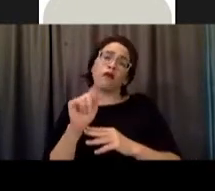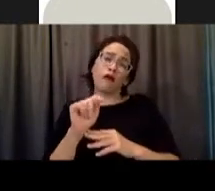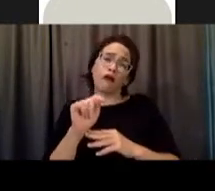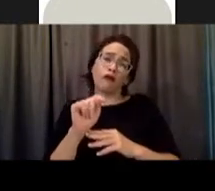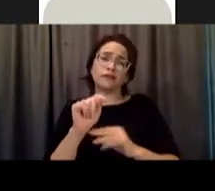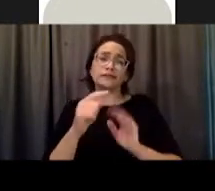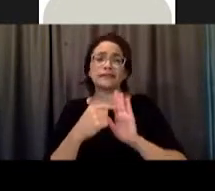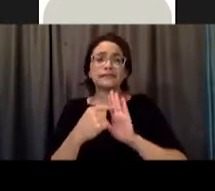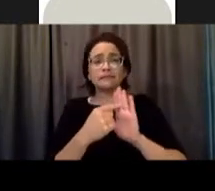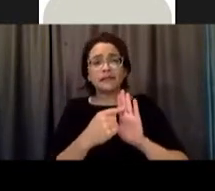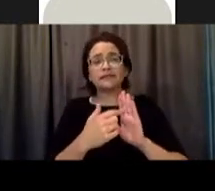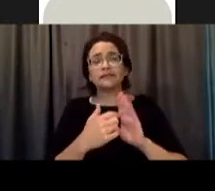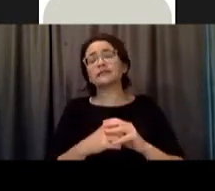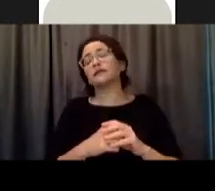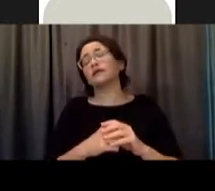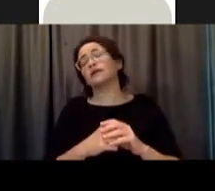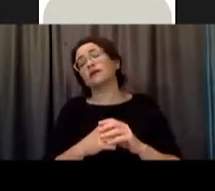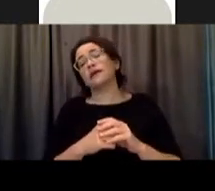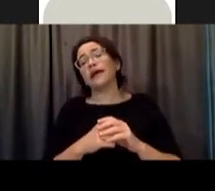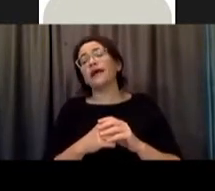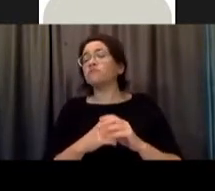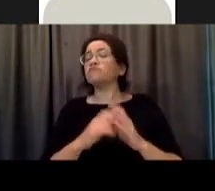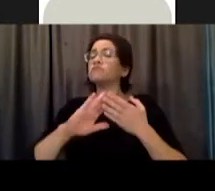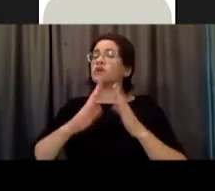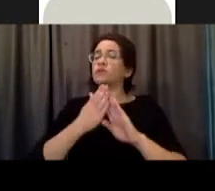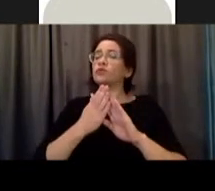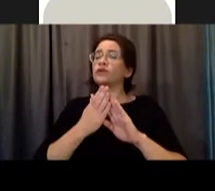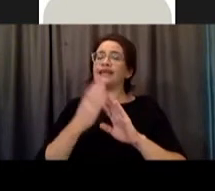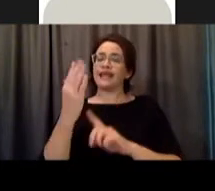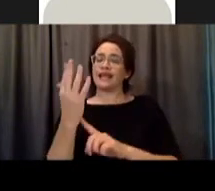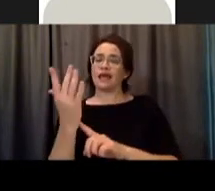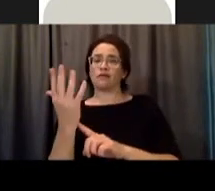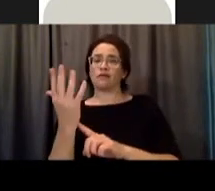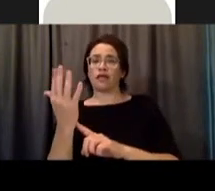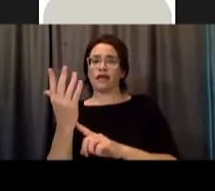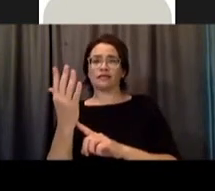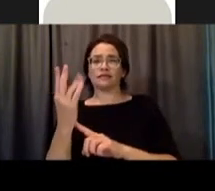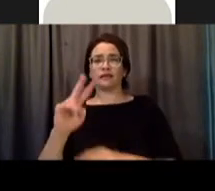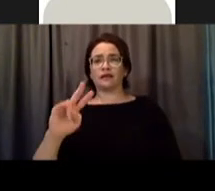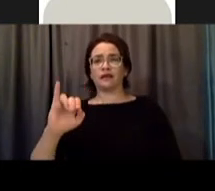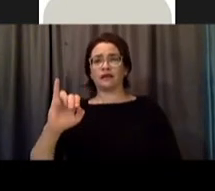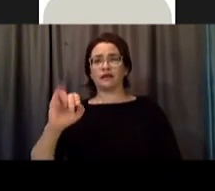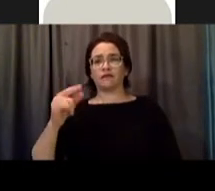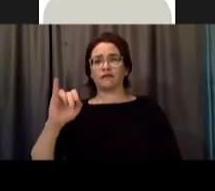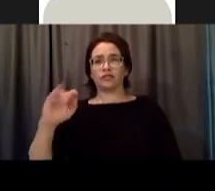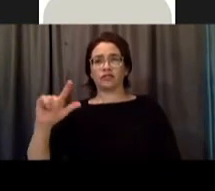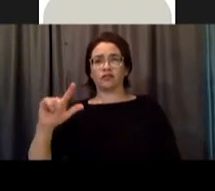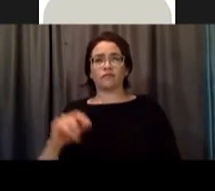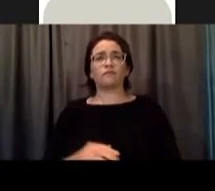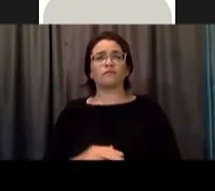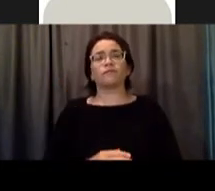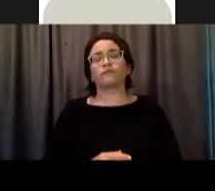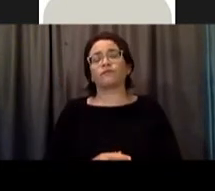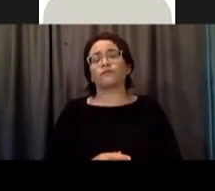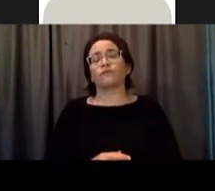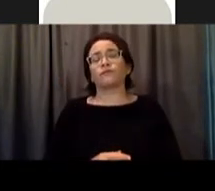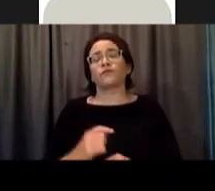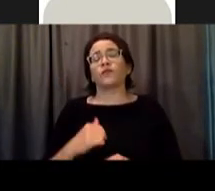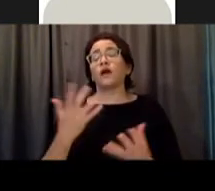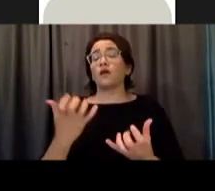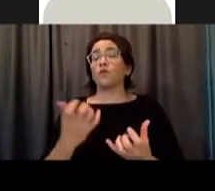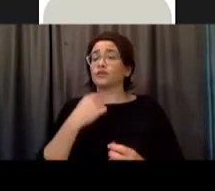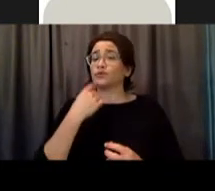and community candle lighting vigils. So I'd like to share a very special commemoration that happened